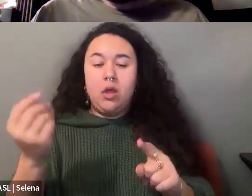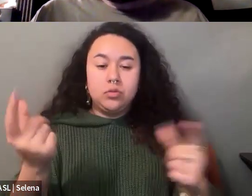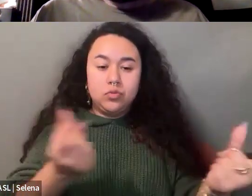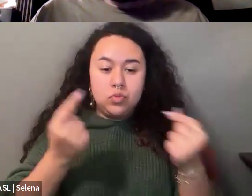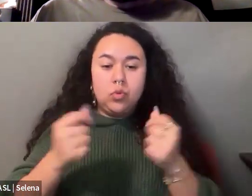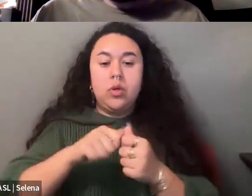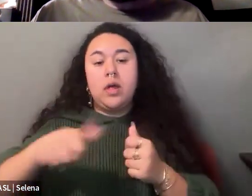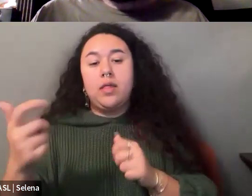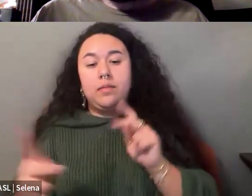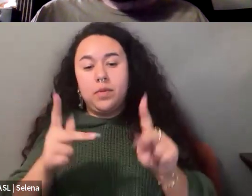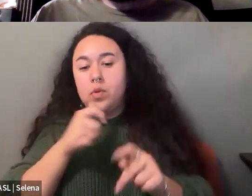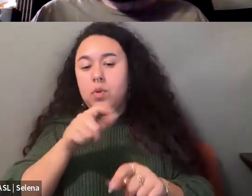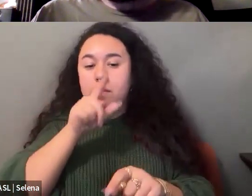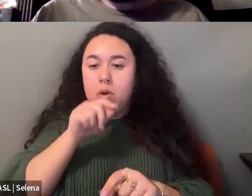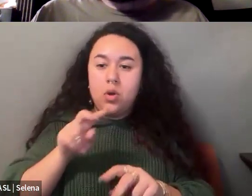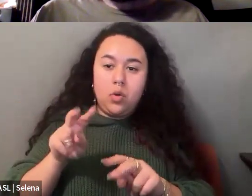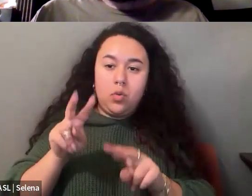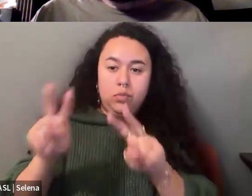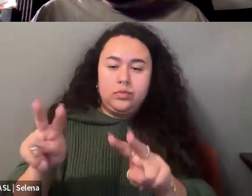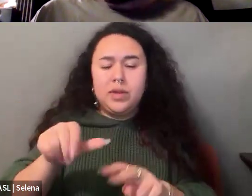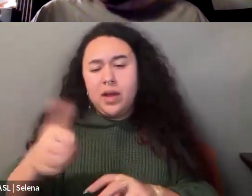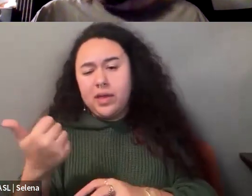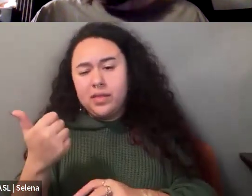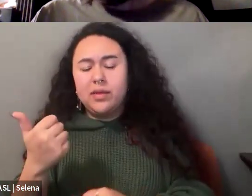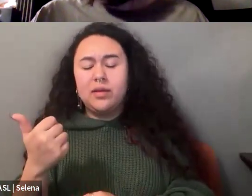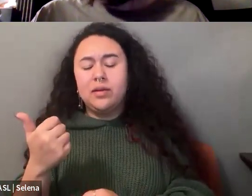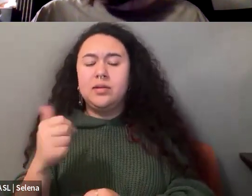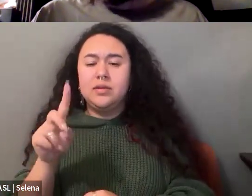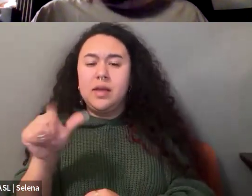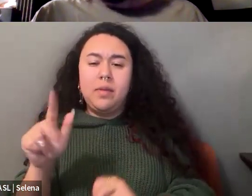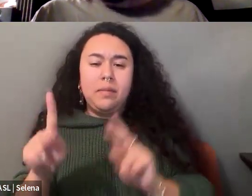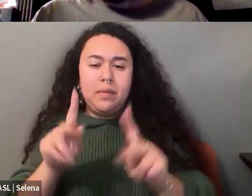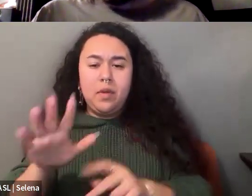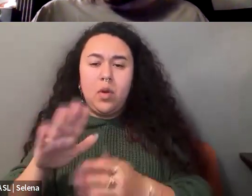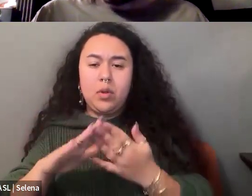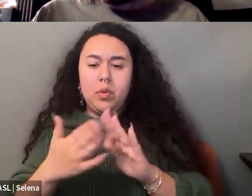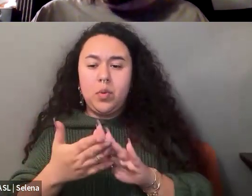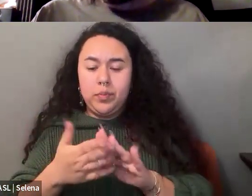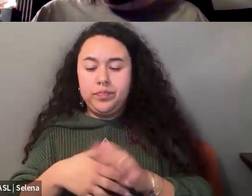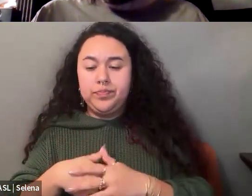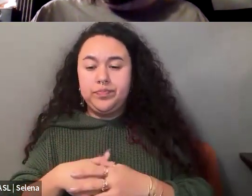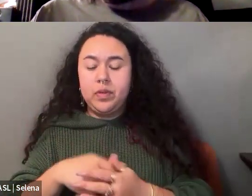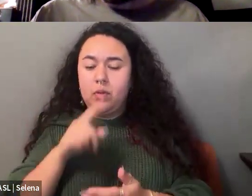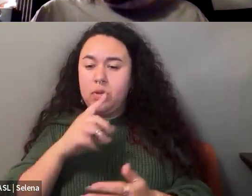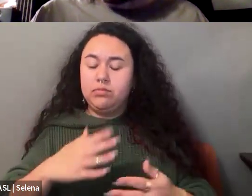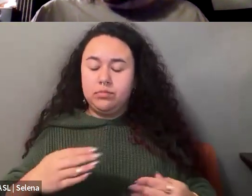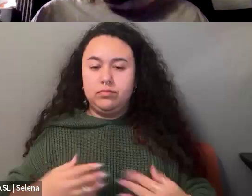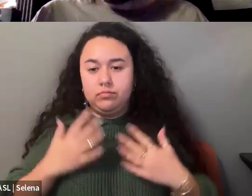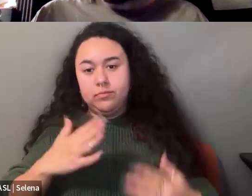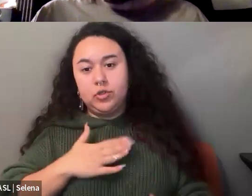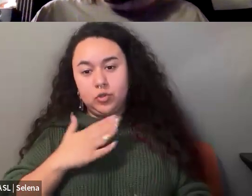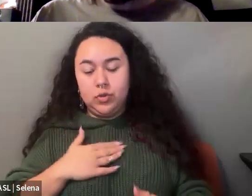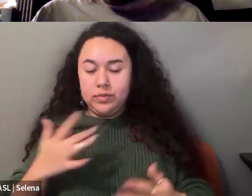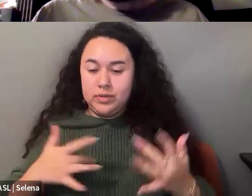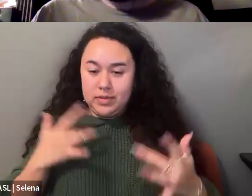have with other birders or other disabled folks in your community. And so it's something that really brings me joy. So I'm excited to be